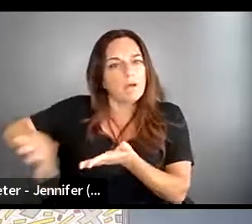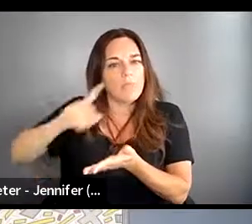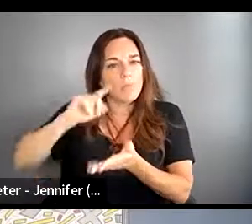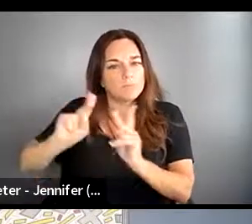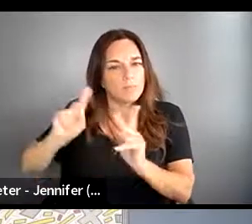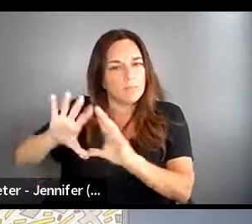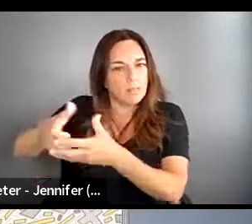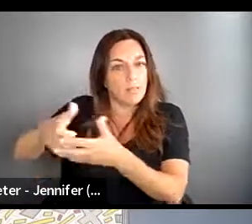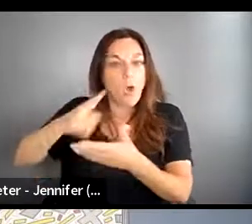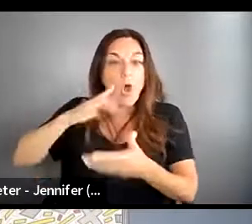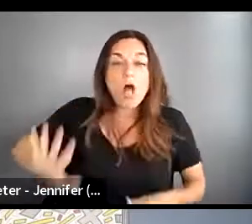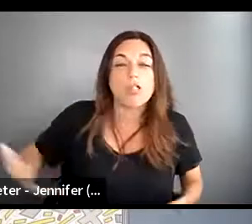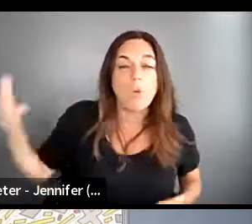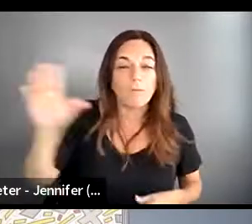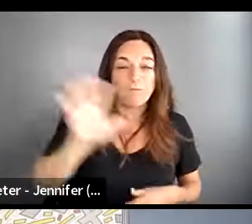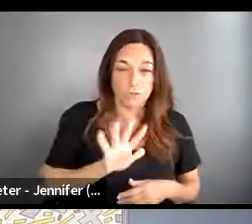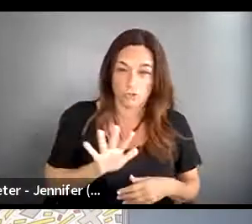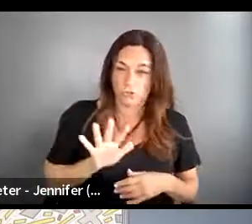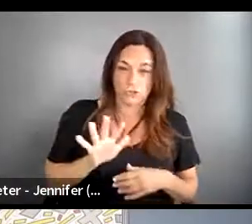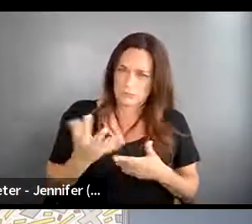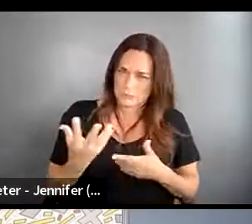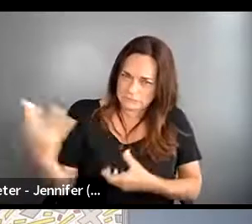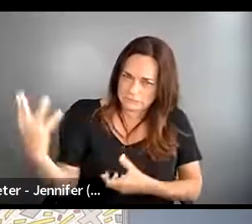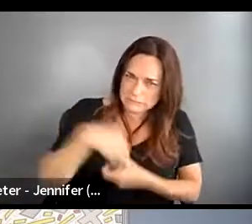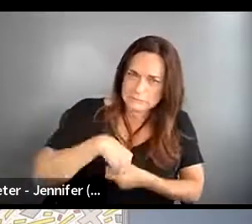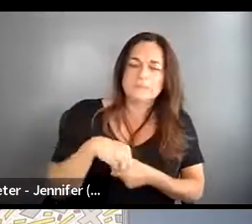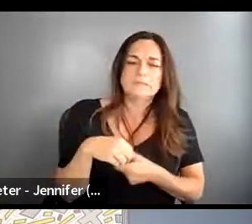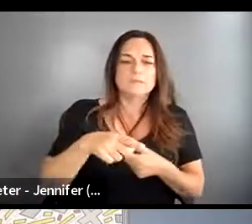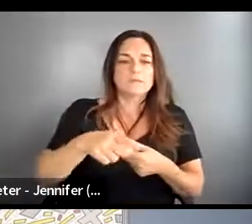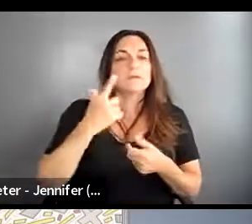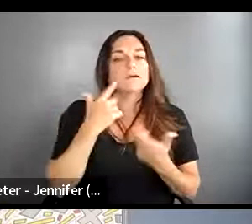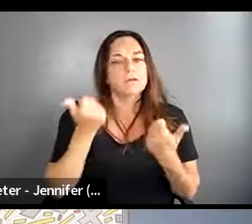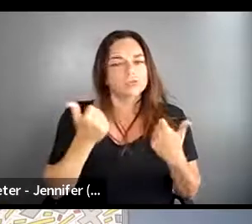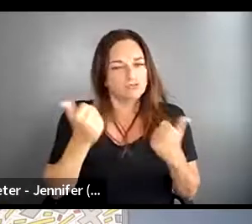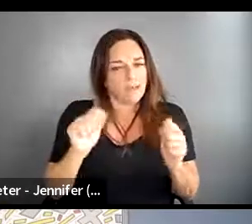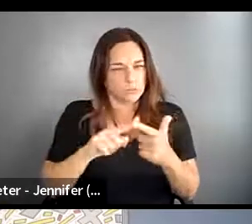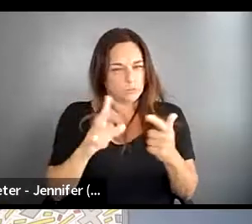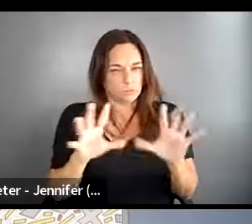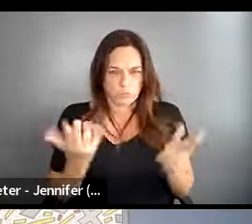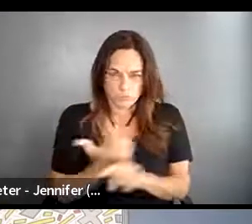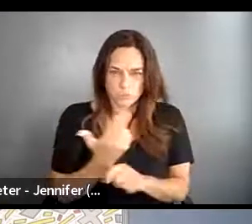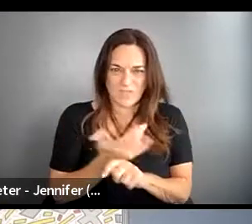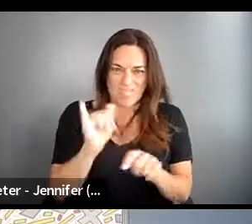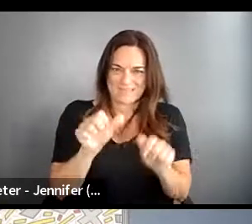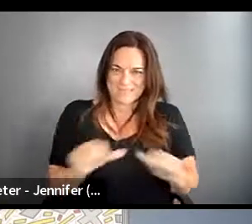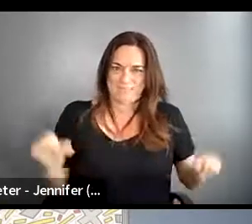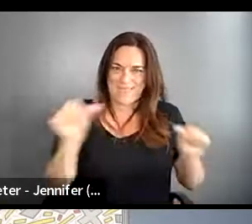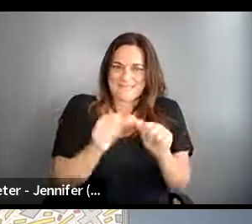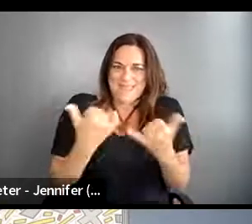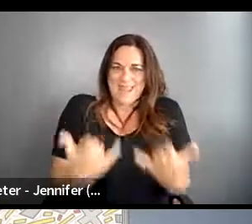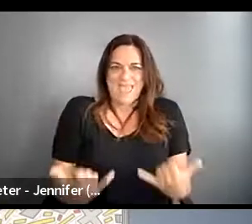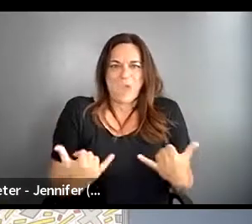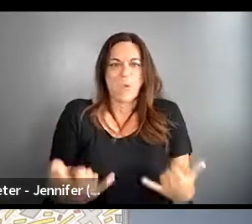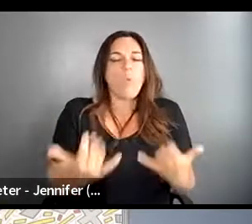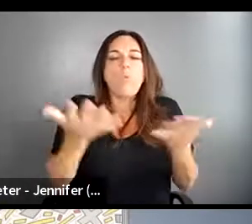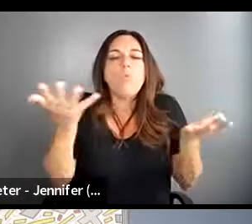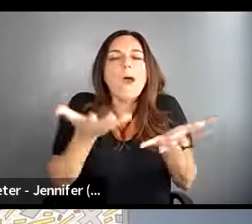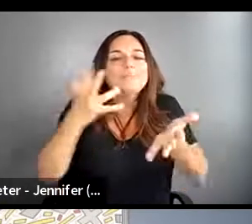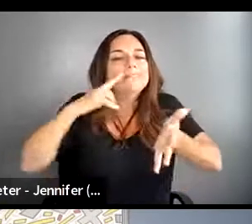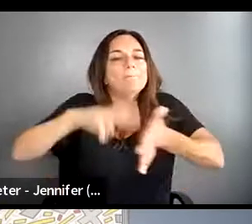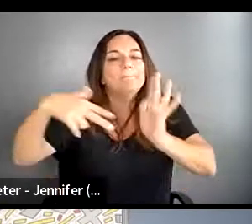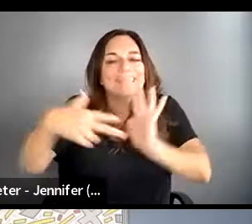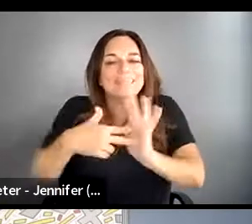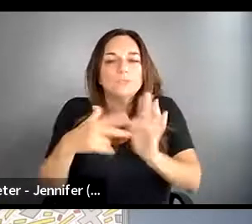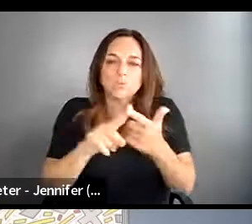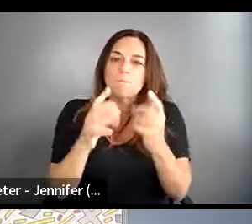place. And that's kind of the space that we're trying to take up right now, is what does it mean to meaningfully show up